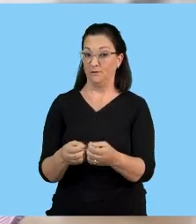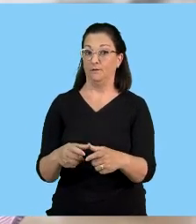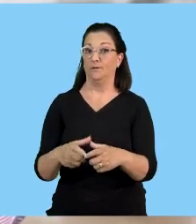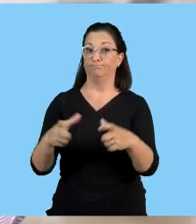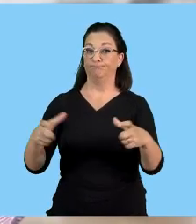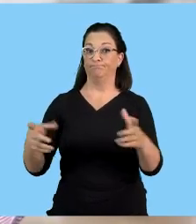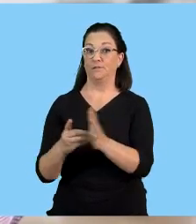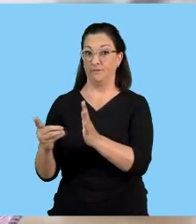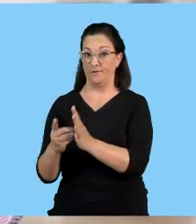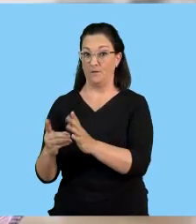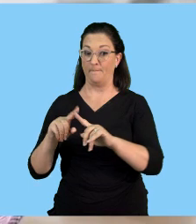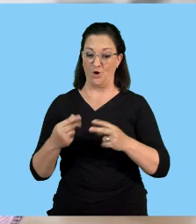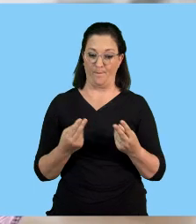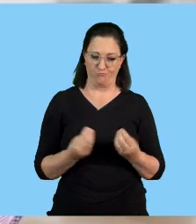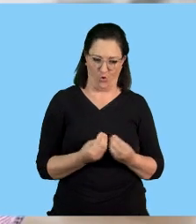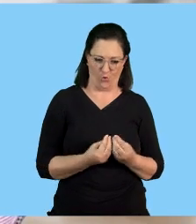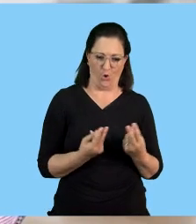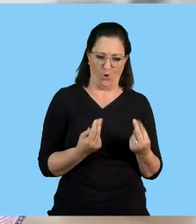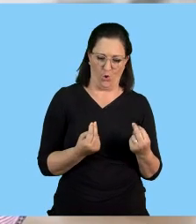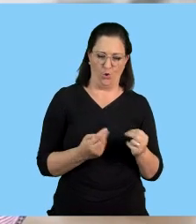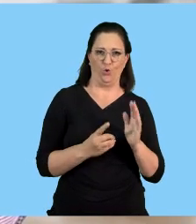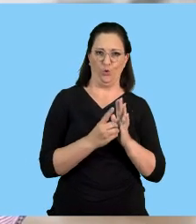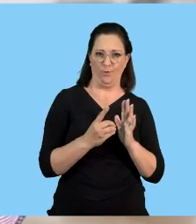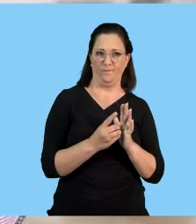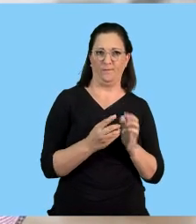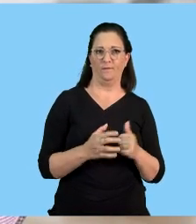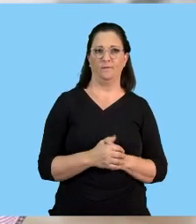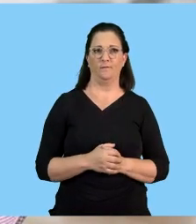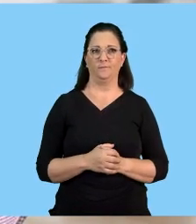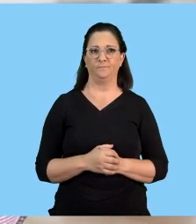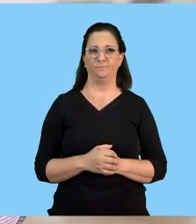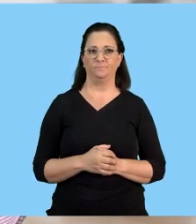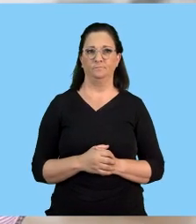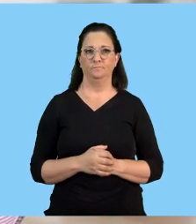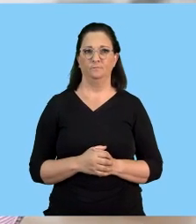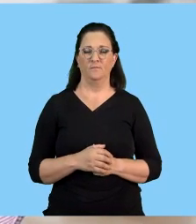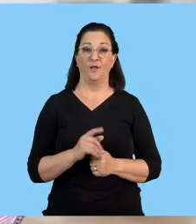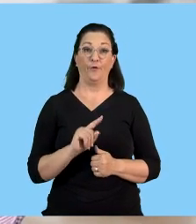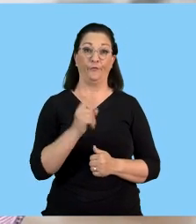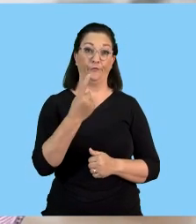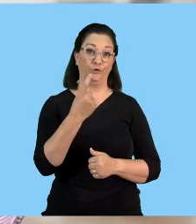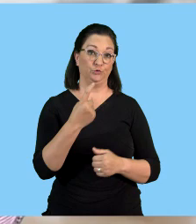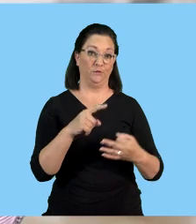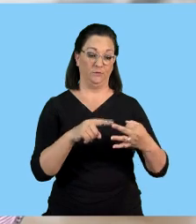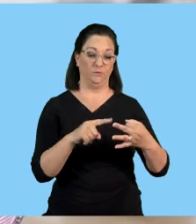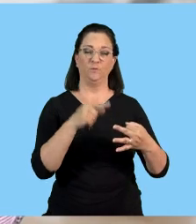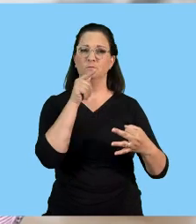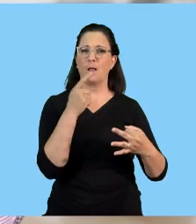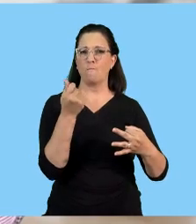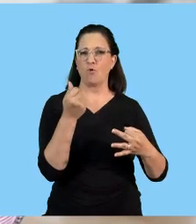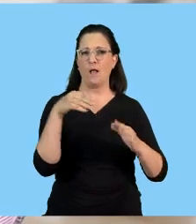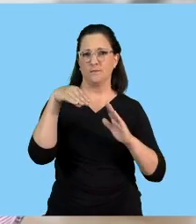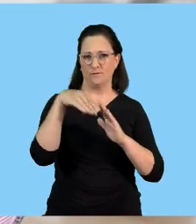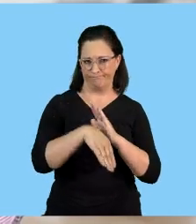a new product altogether, but with the first one, penetration, it has to do with price reduction. We've reduced our